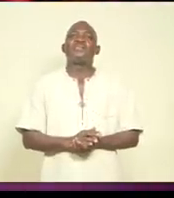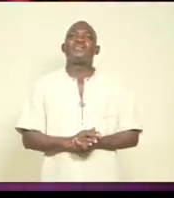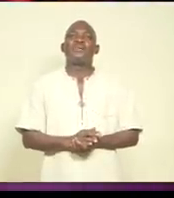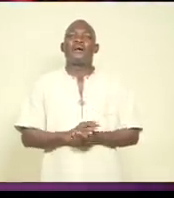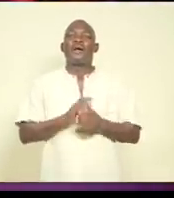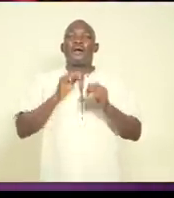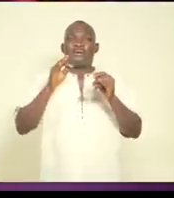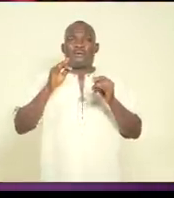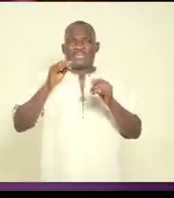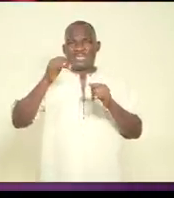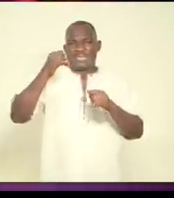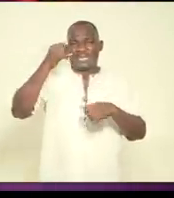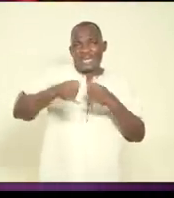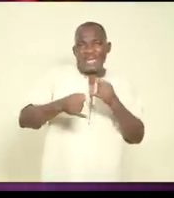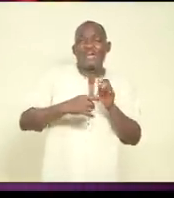Kokor Coffee.